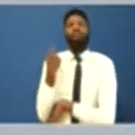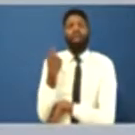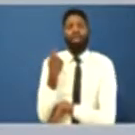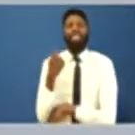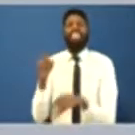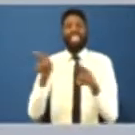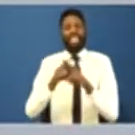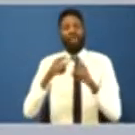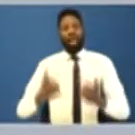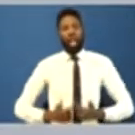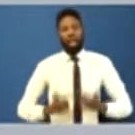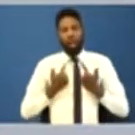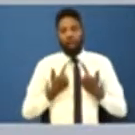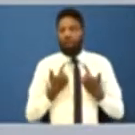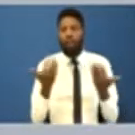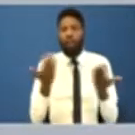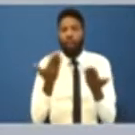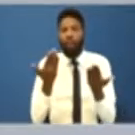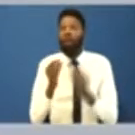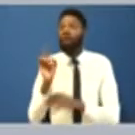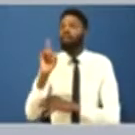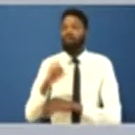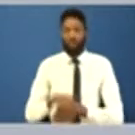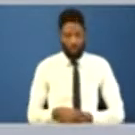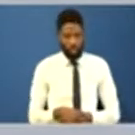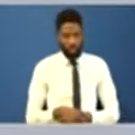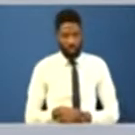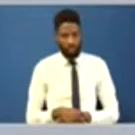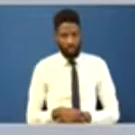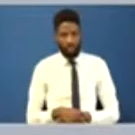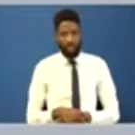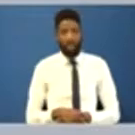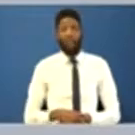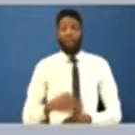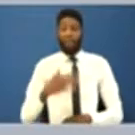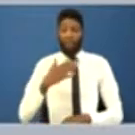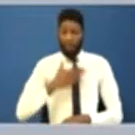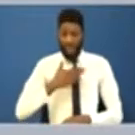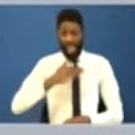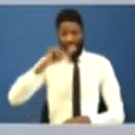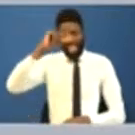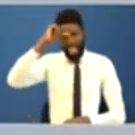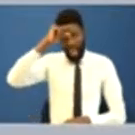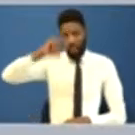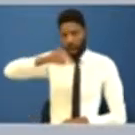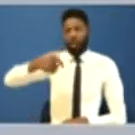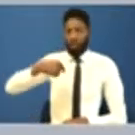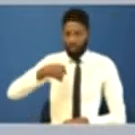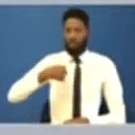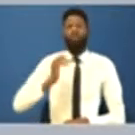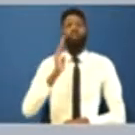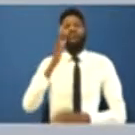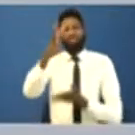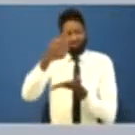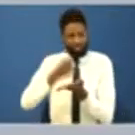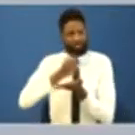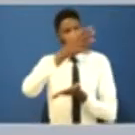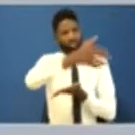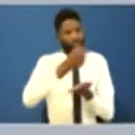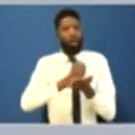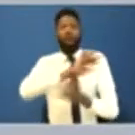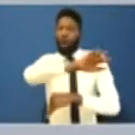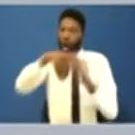also in nairobi so in my in my county government i'm going to include everyone in the